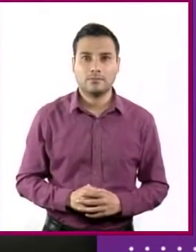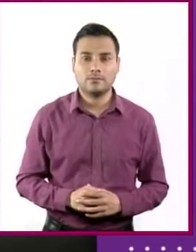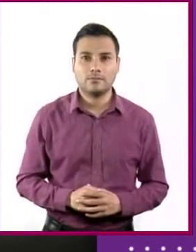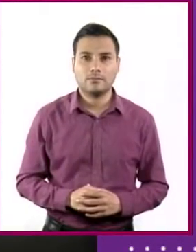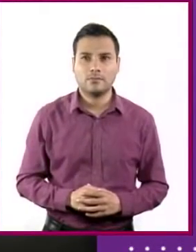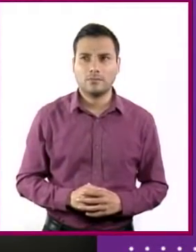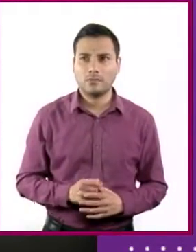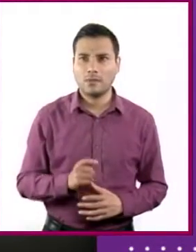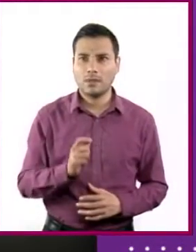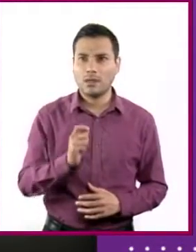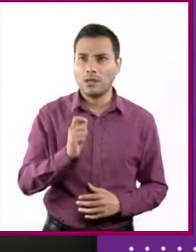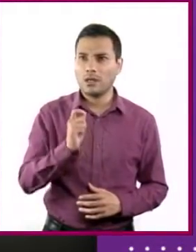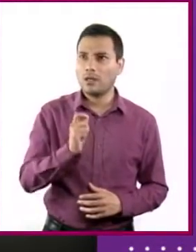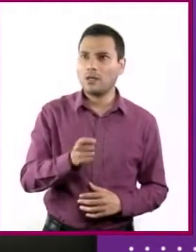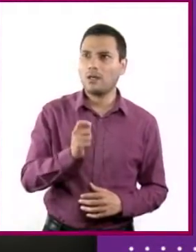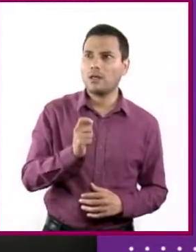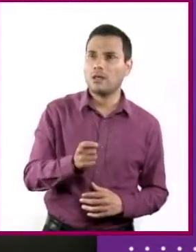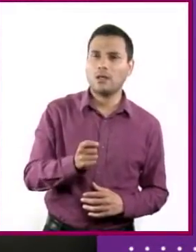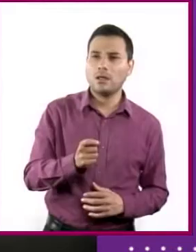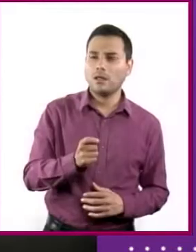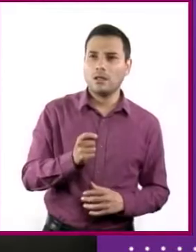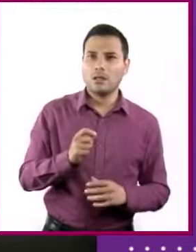What is that? Who's there?